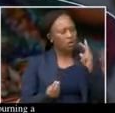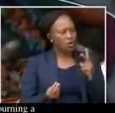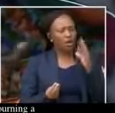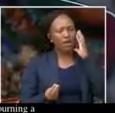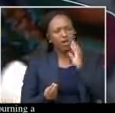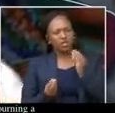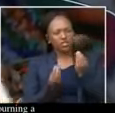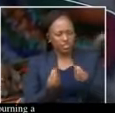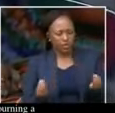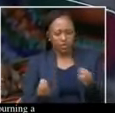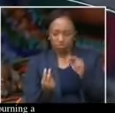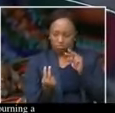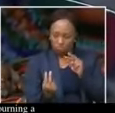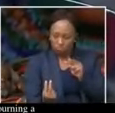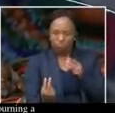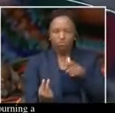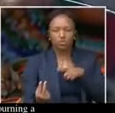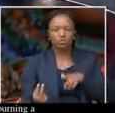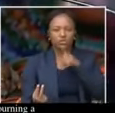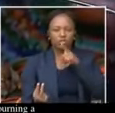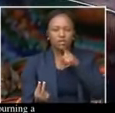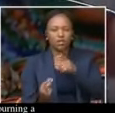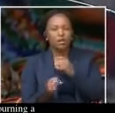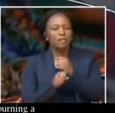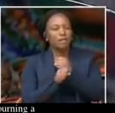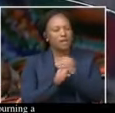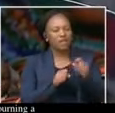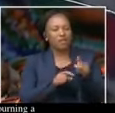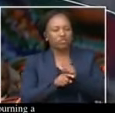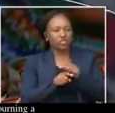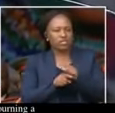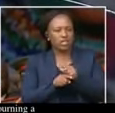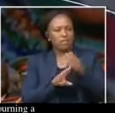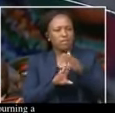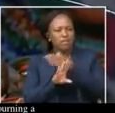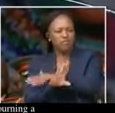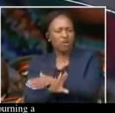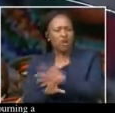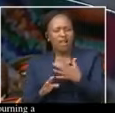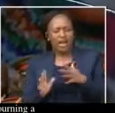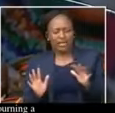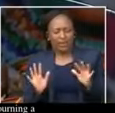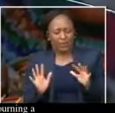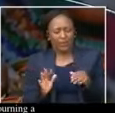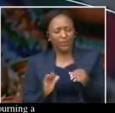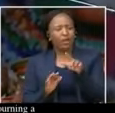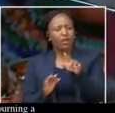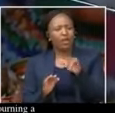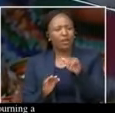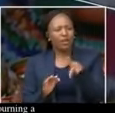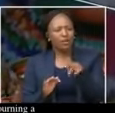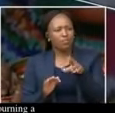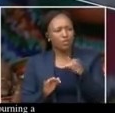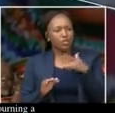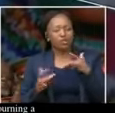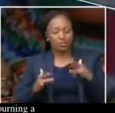eyes and tell them that they will never be treated like they've got leprosy for as long as I'm still